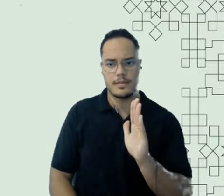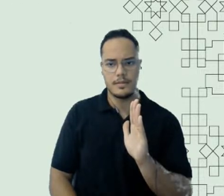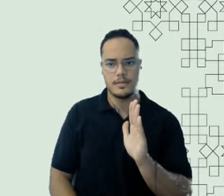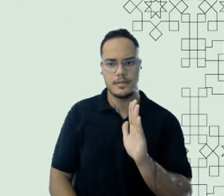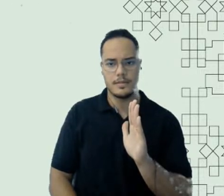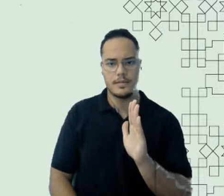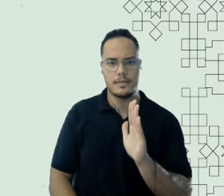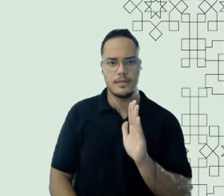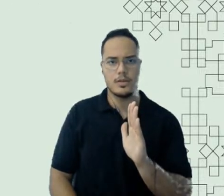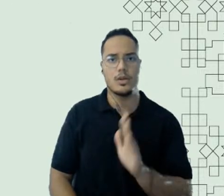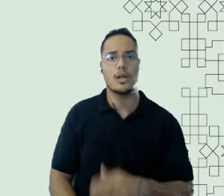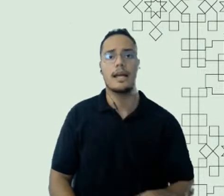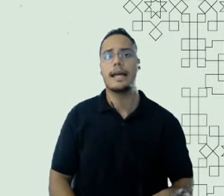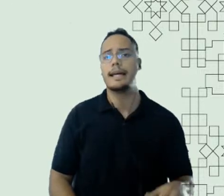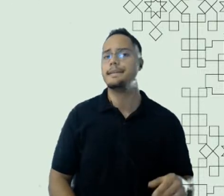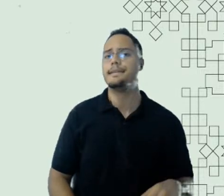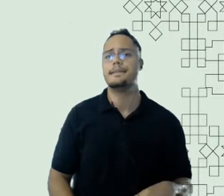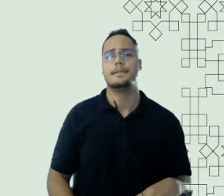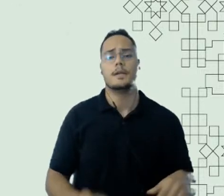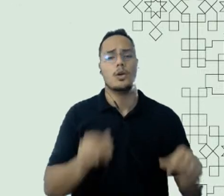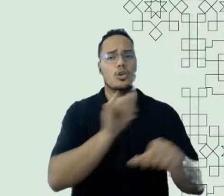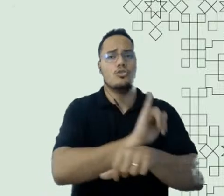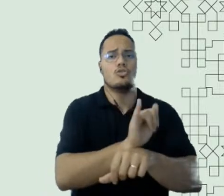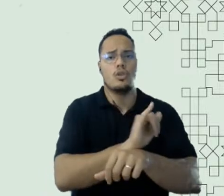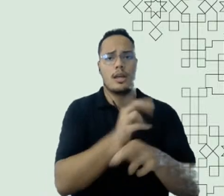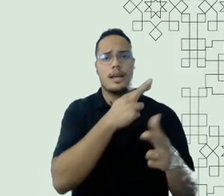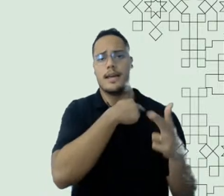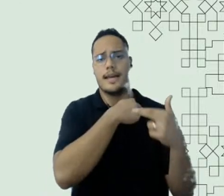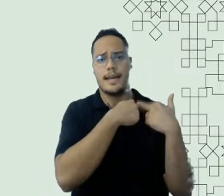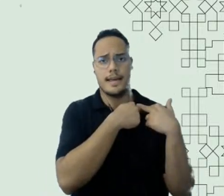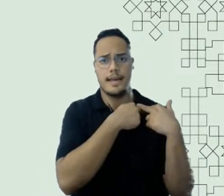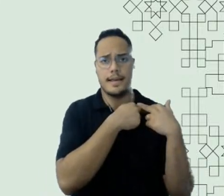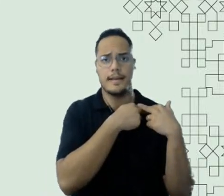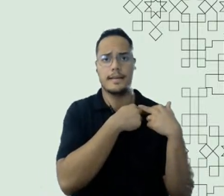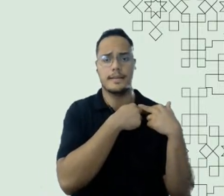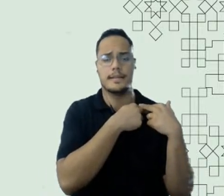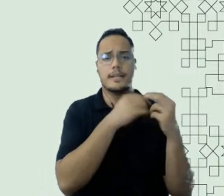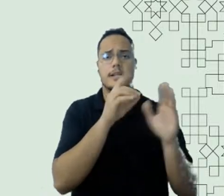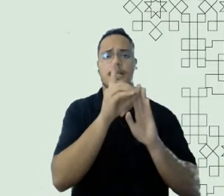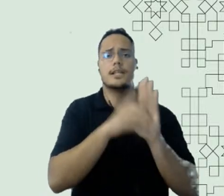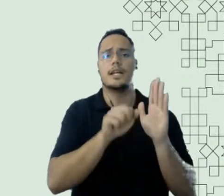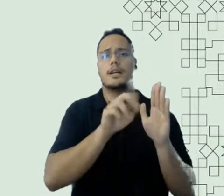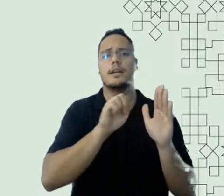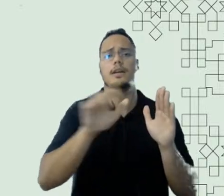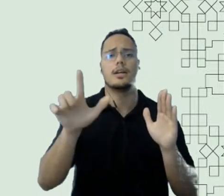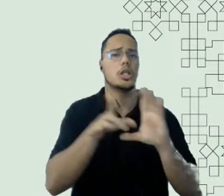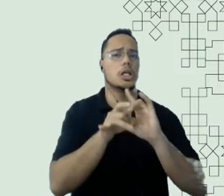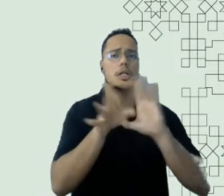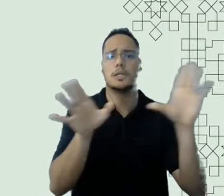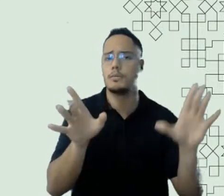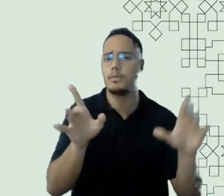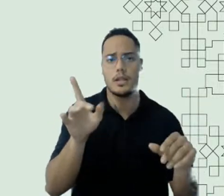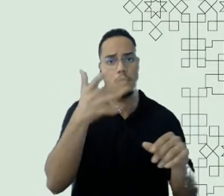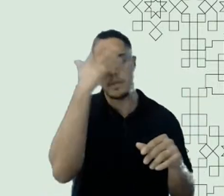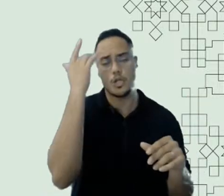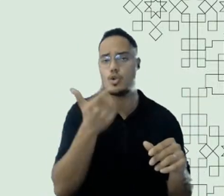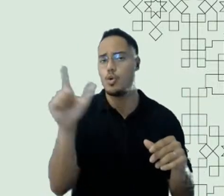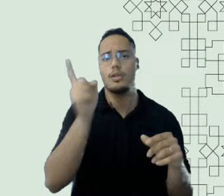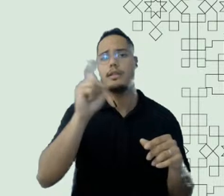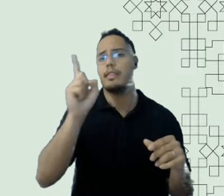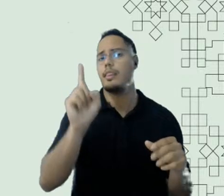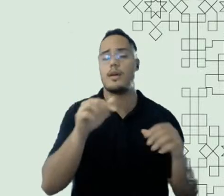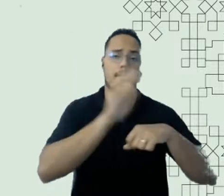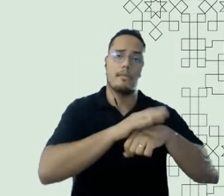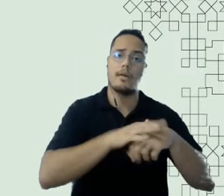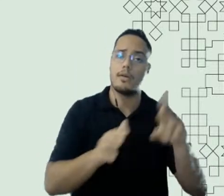owners, they were a bit stuck because they couldn't ask YouTube to to pay for the use of